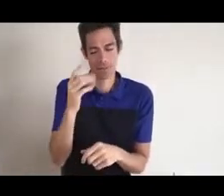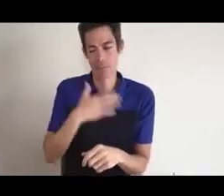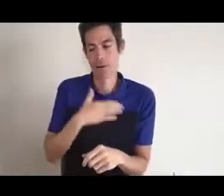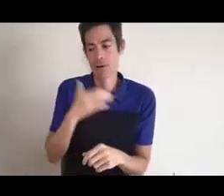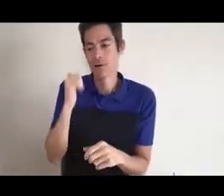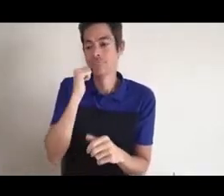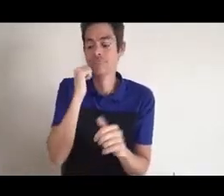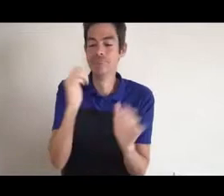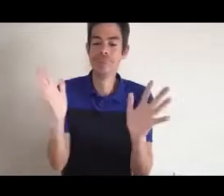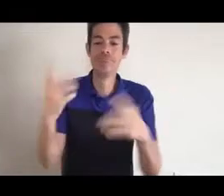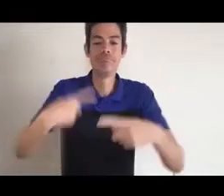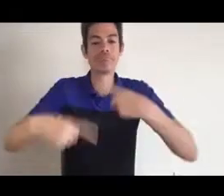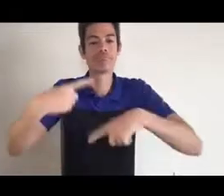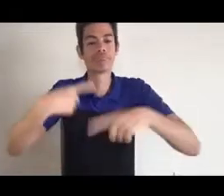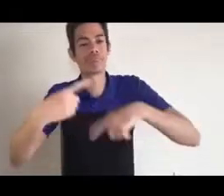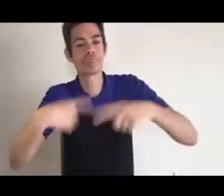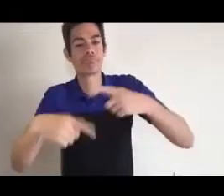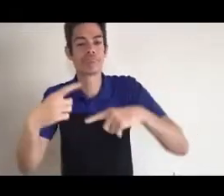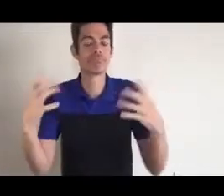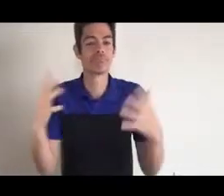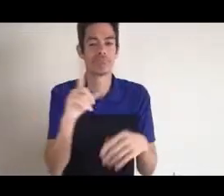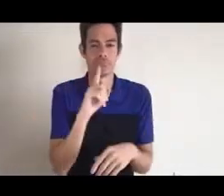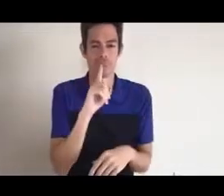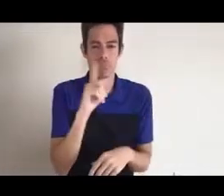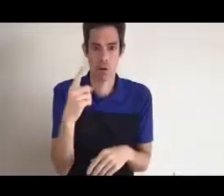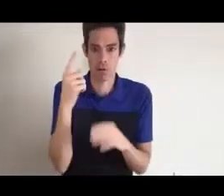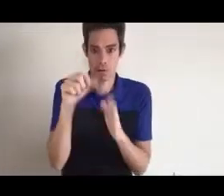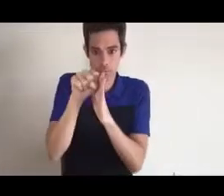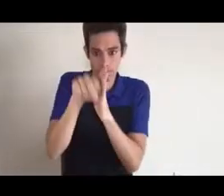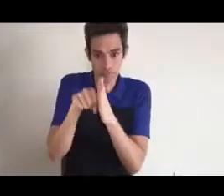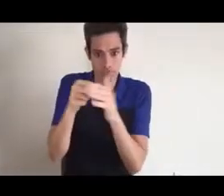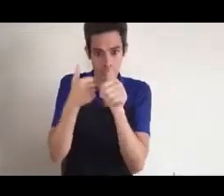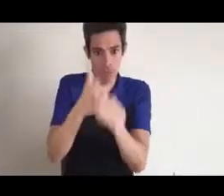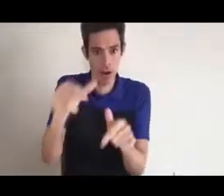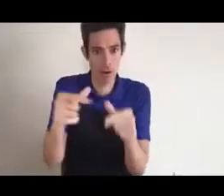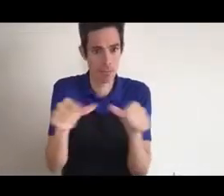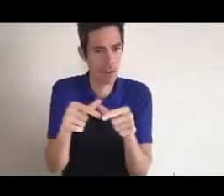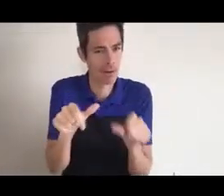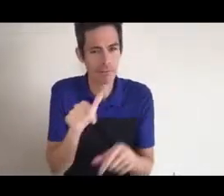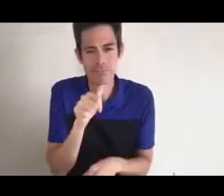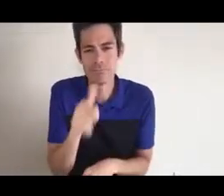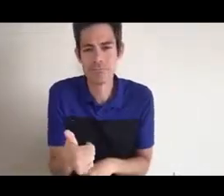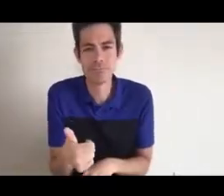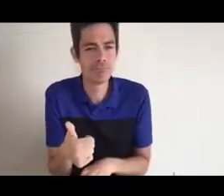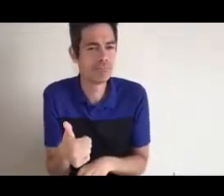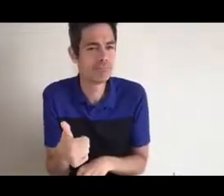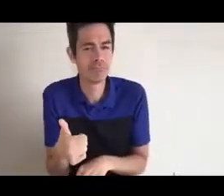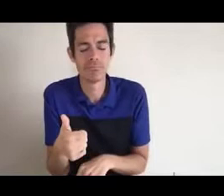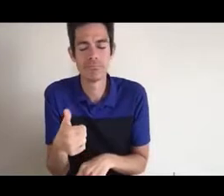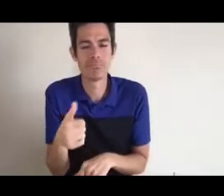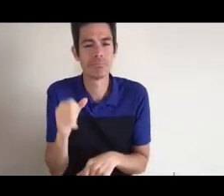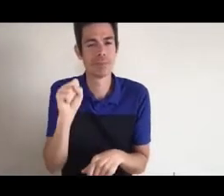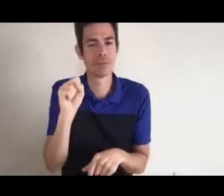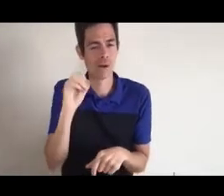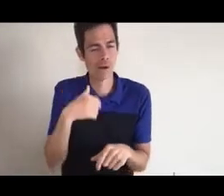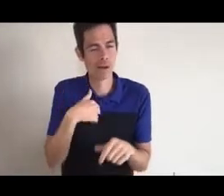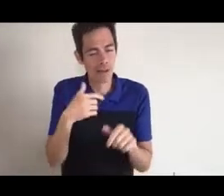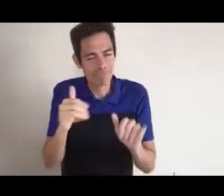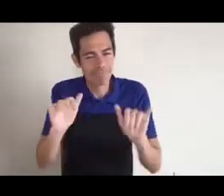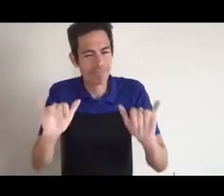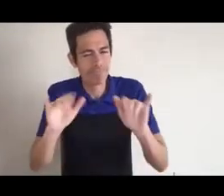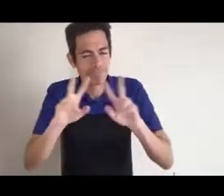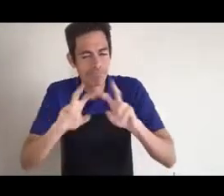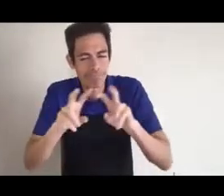But in looking at this way in daily conversation and my signing, we may not really be following